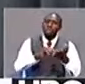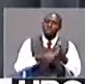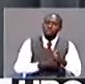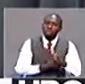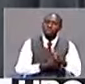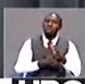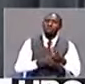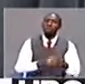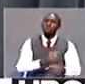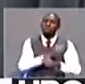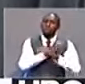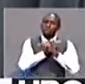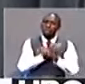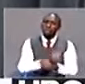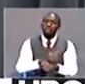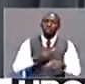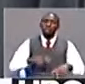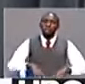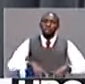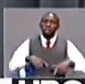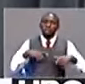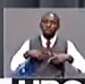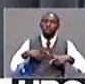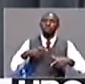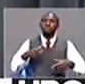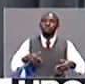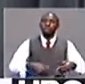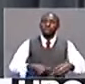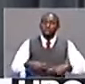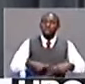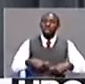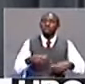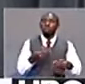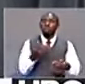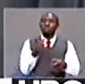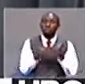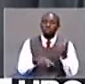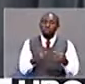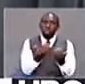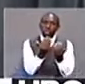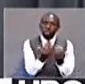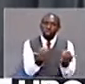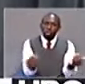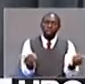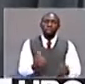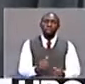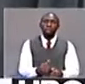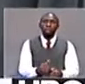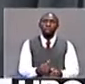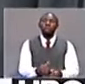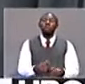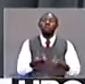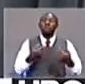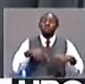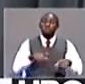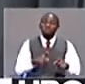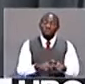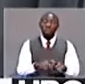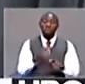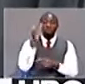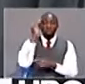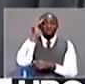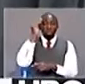protecting the lives of the unborn children. We have thousands of abortions on